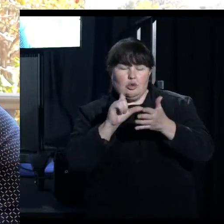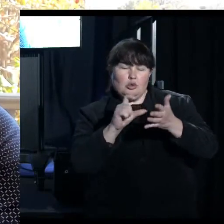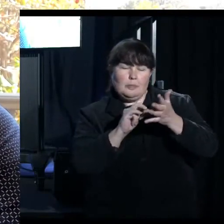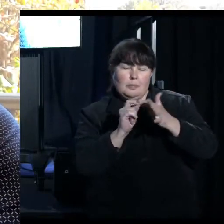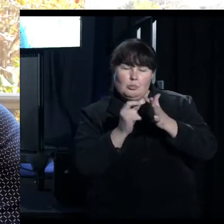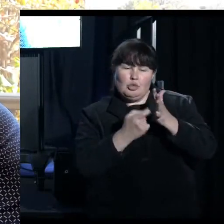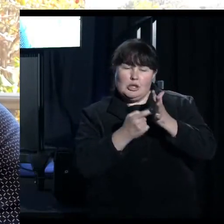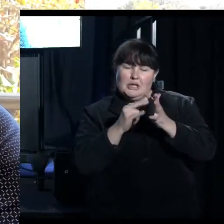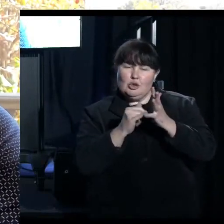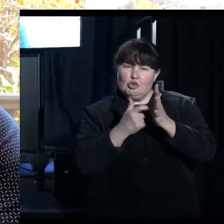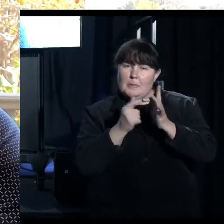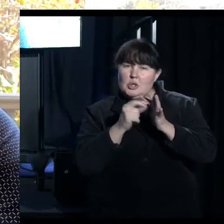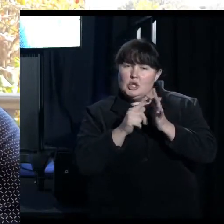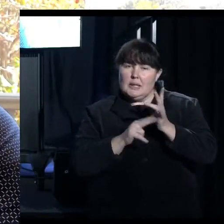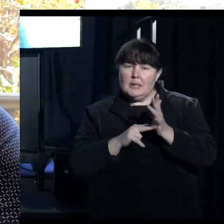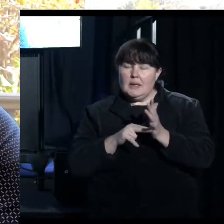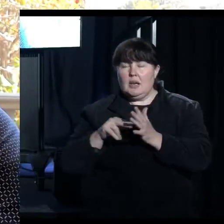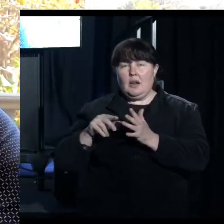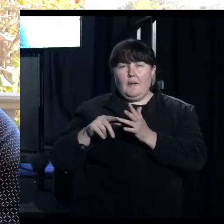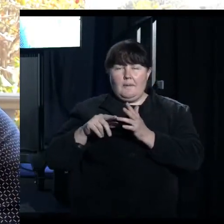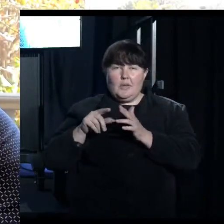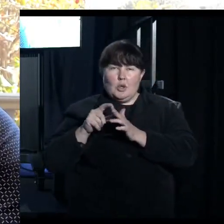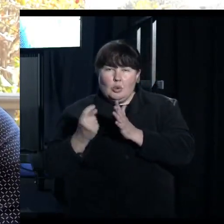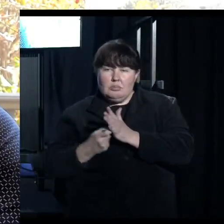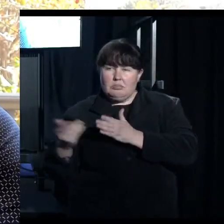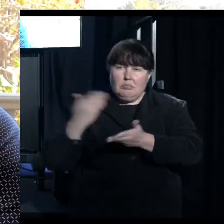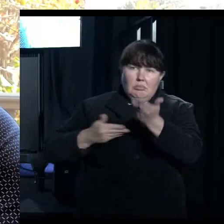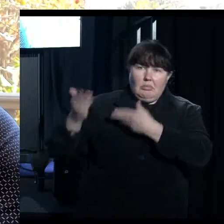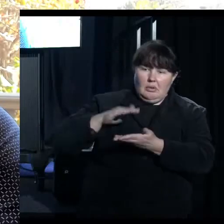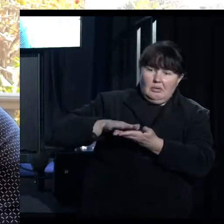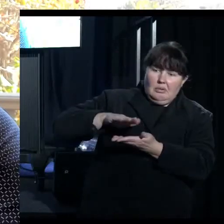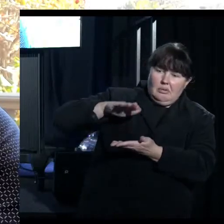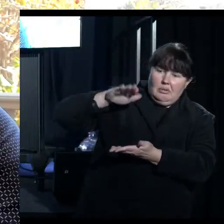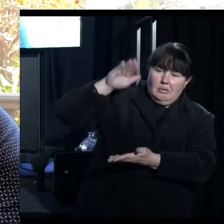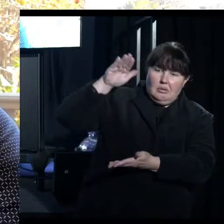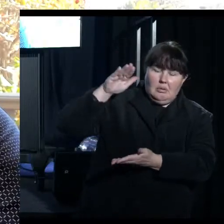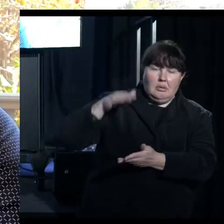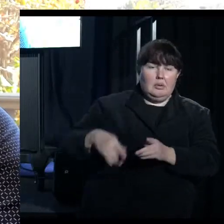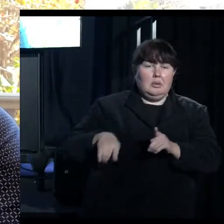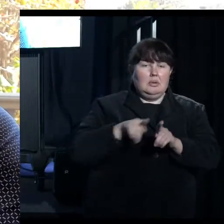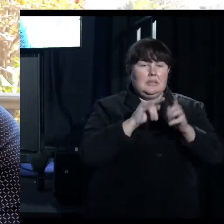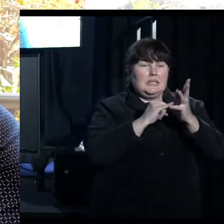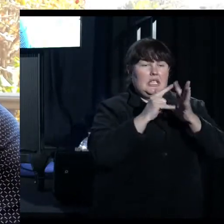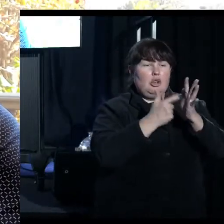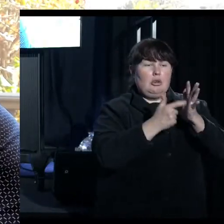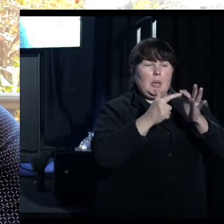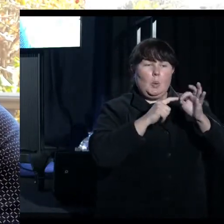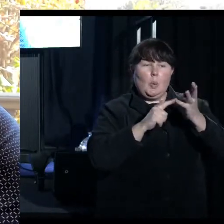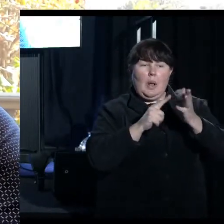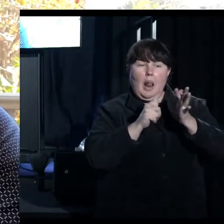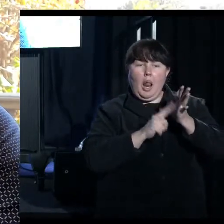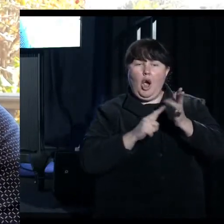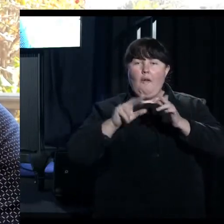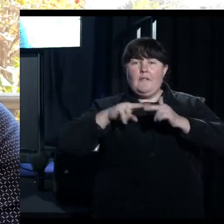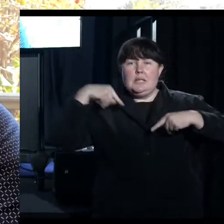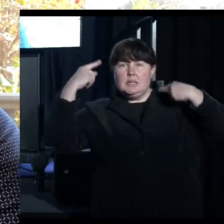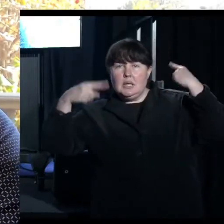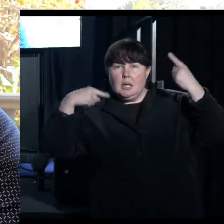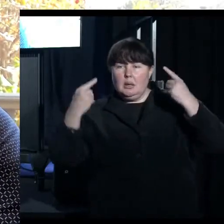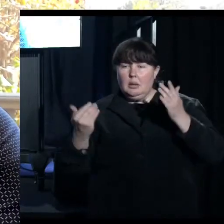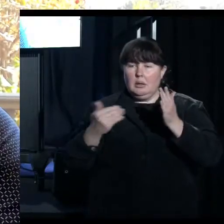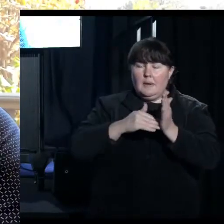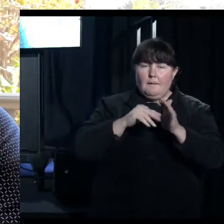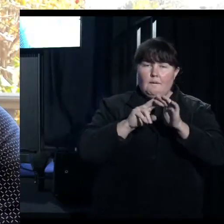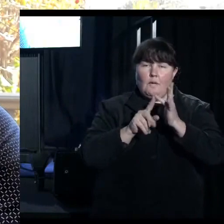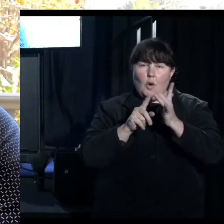hyenas, a cackle of foils, a brood of moods, a bed of anaesthetists, a labour of sweats, a bouquet of pigs, a warrant of